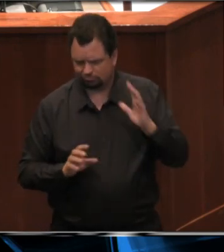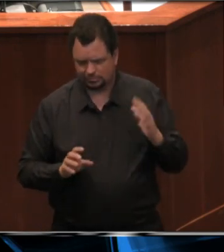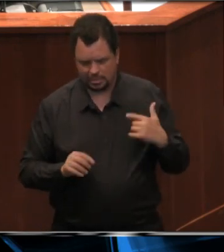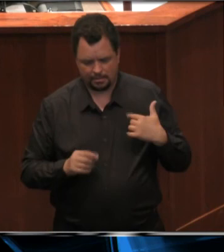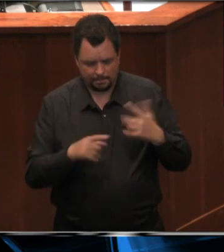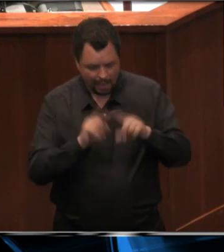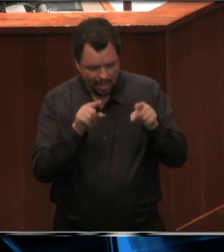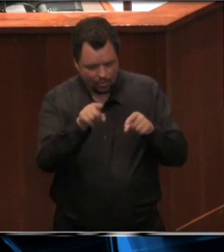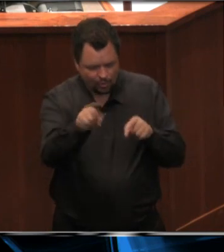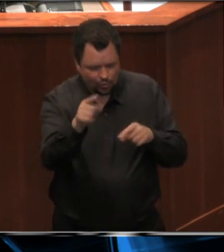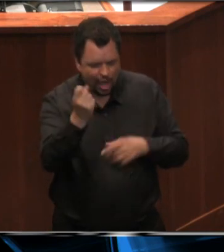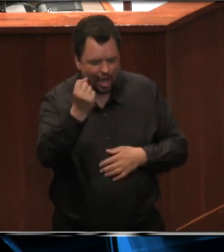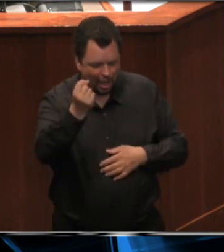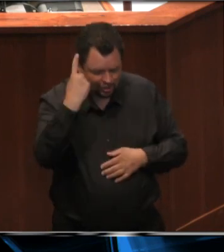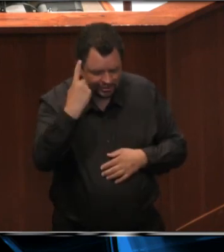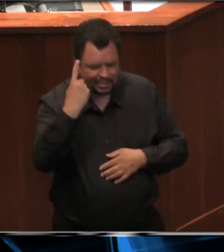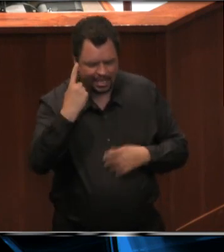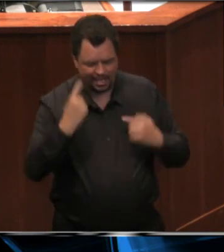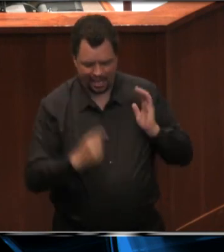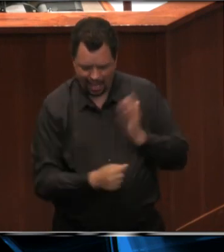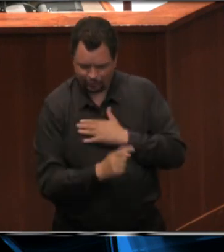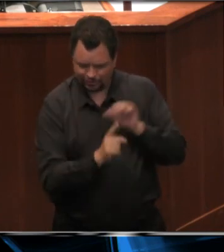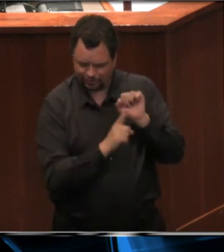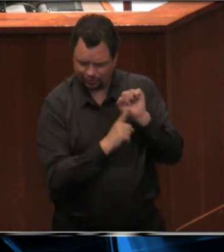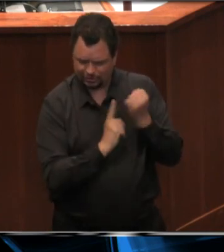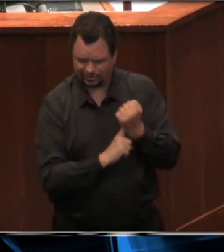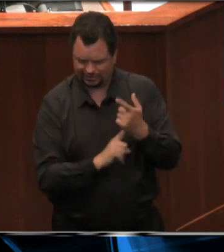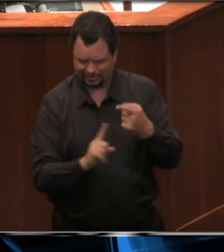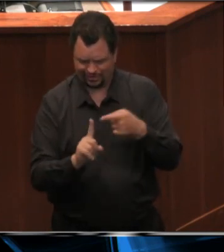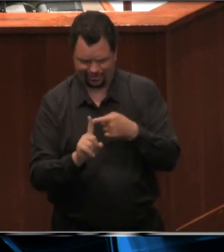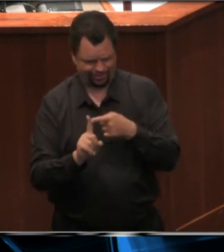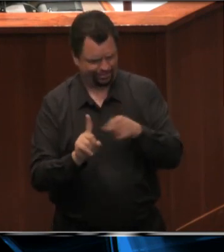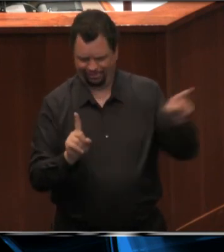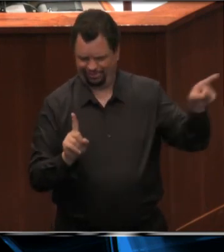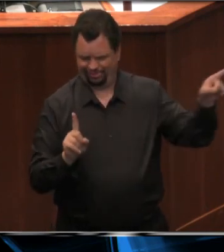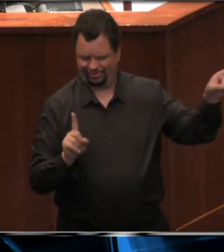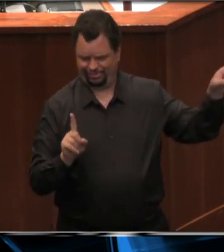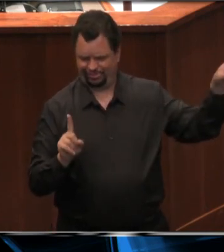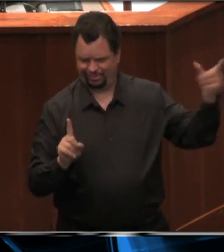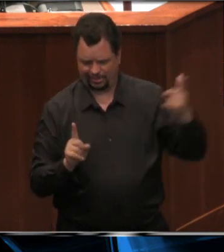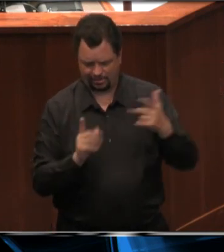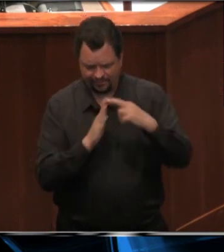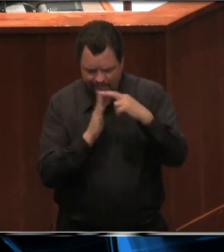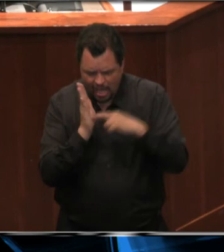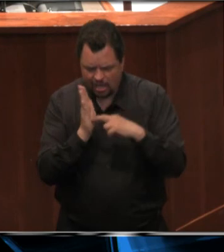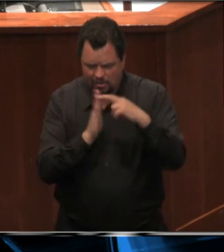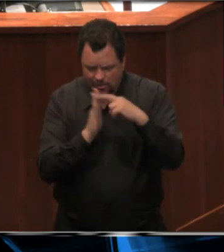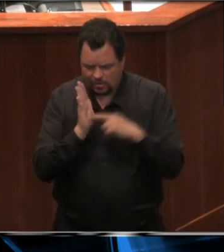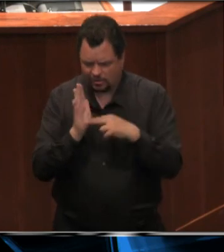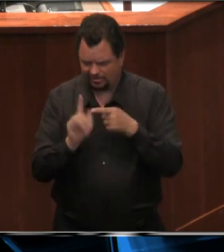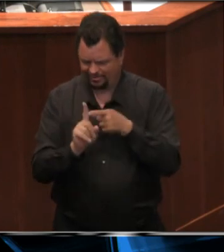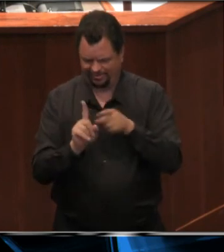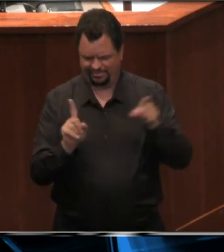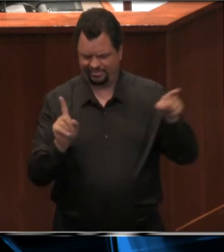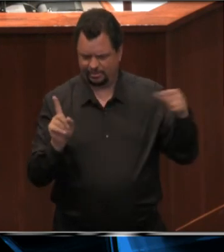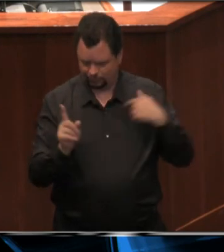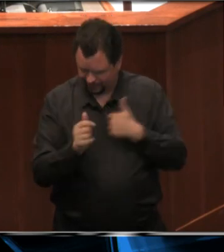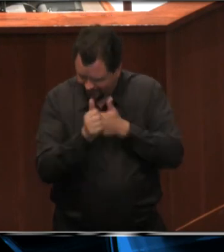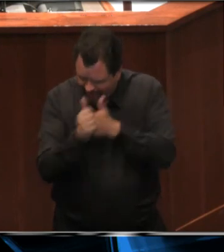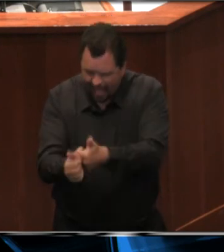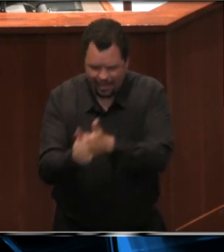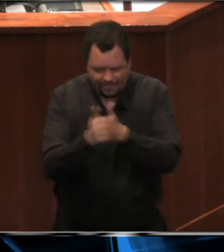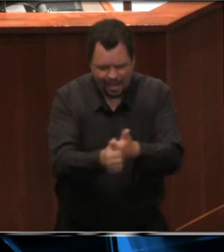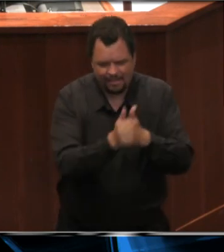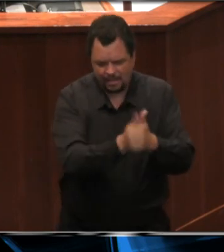address our variance in some form. I mean, we're not asking it for everybody, but we're certainly asking for use of